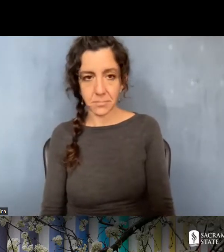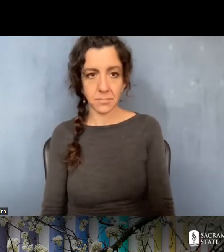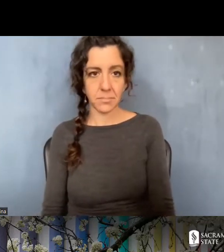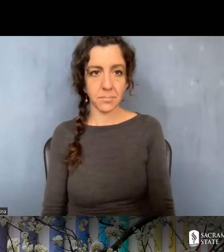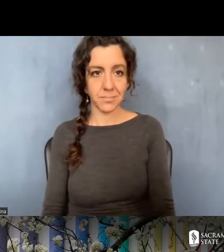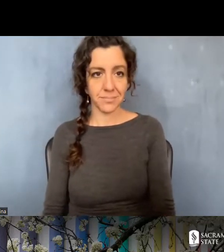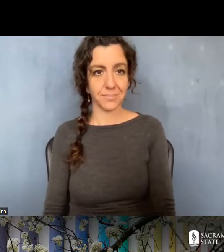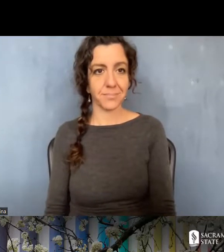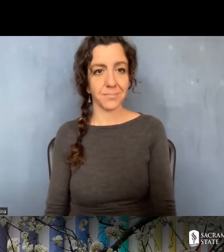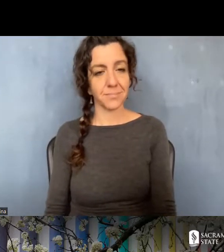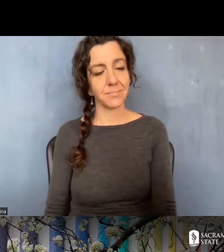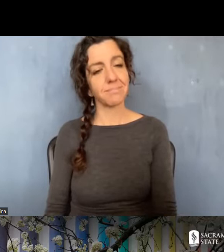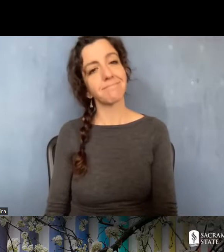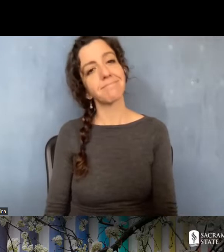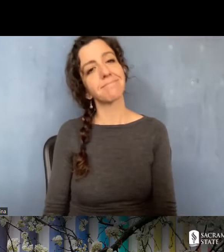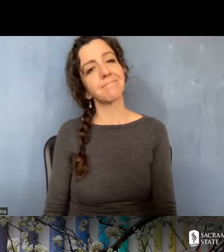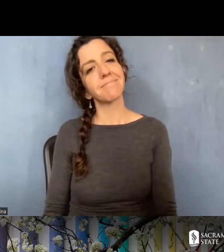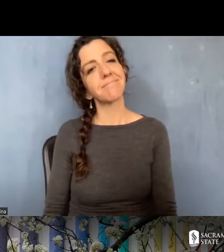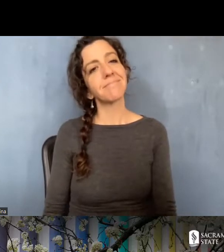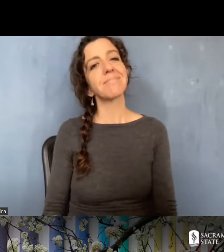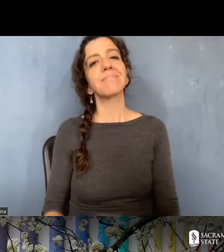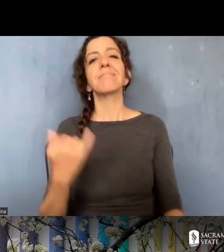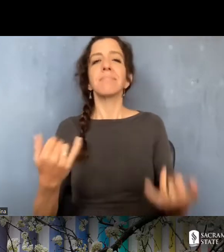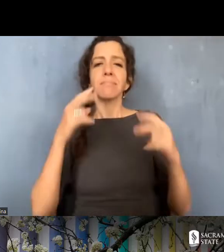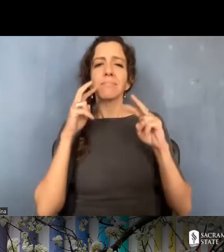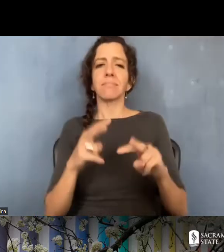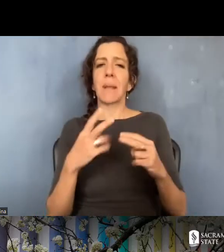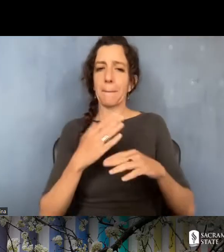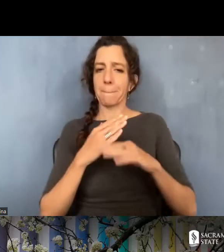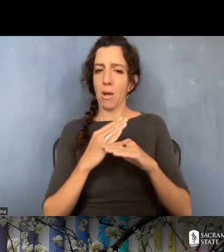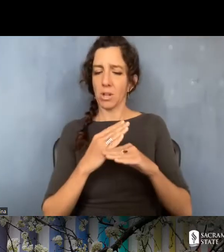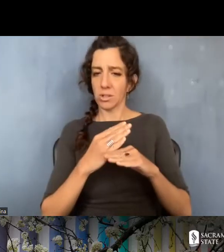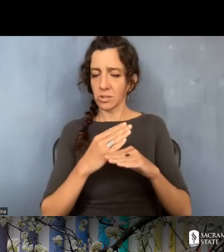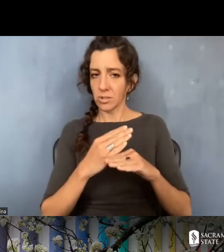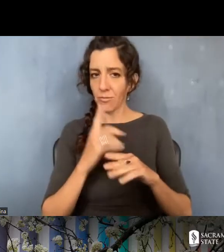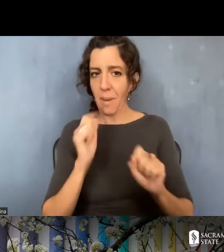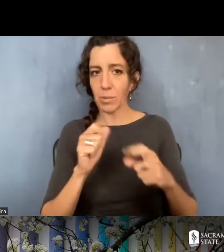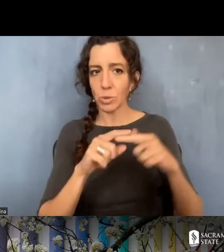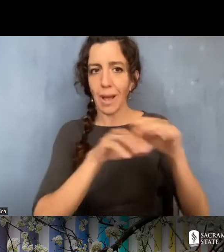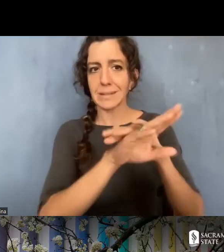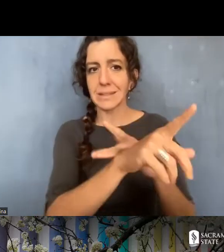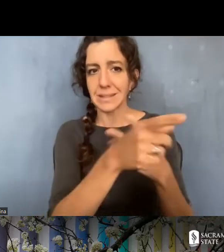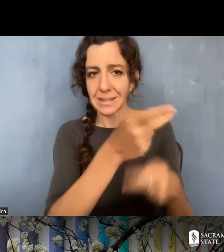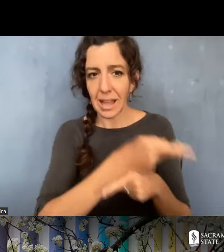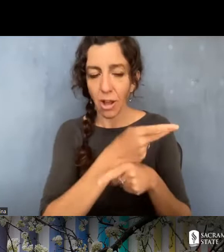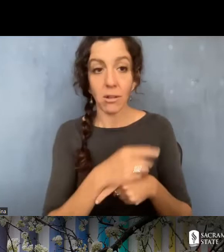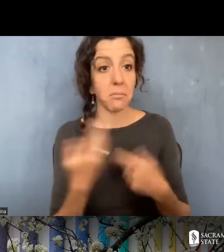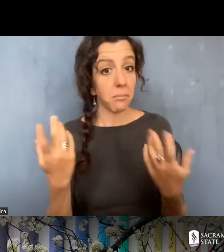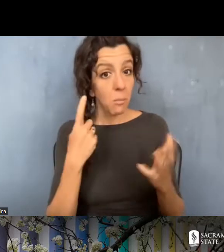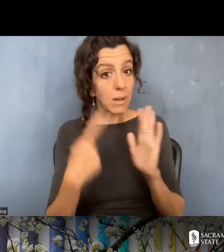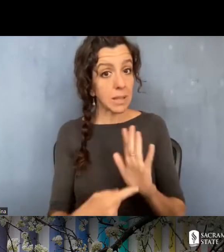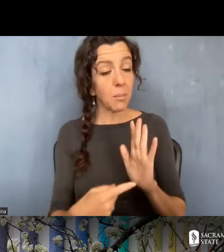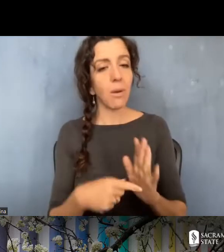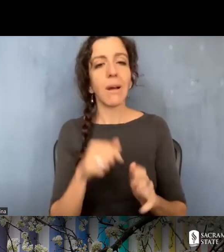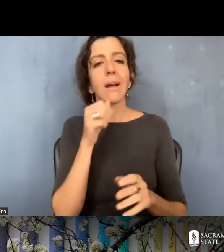But looking at the term barriers to care, not receiving information from a single source is one clear